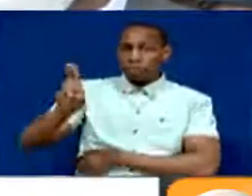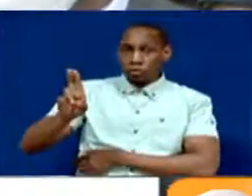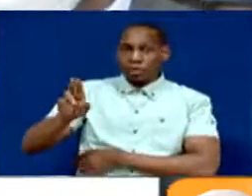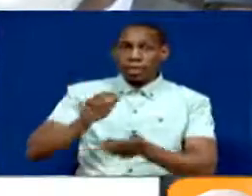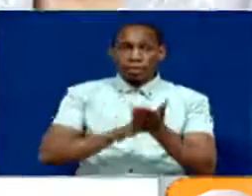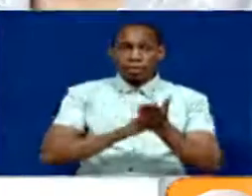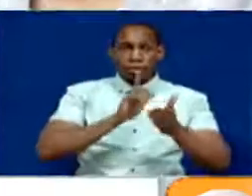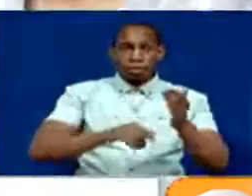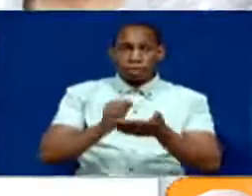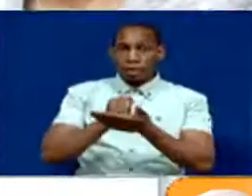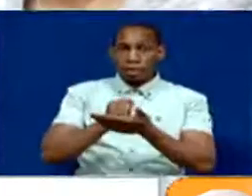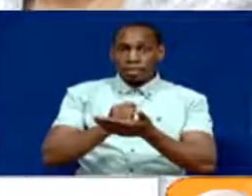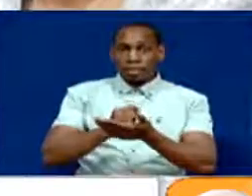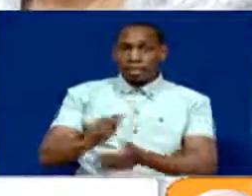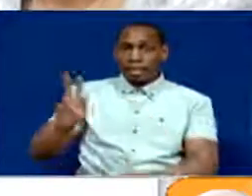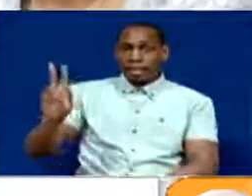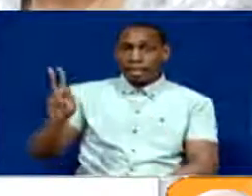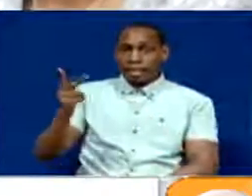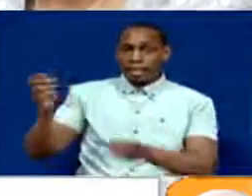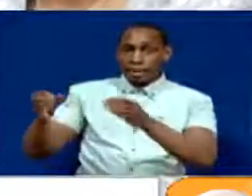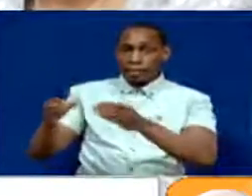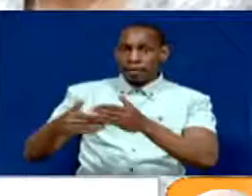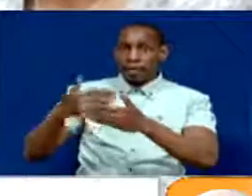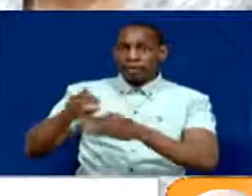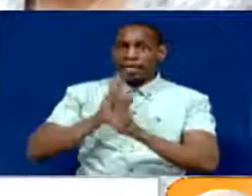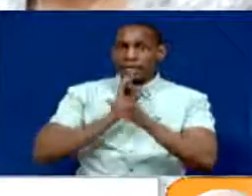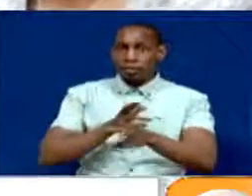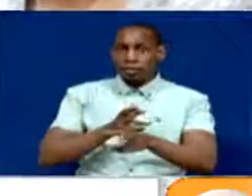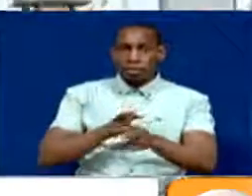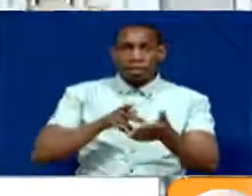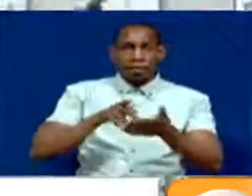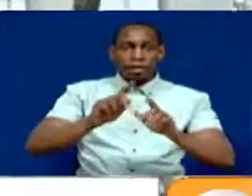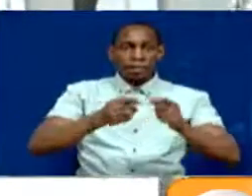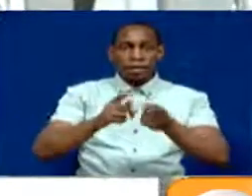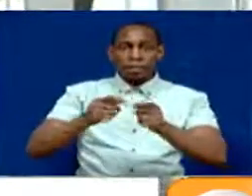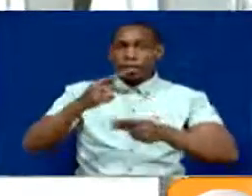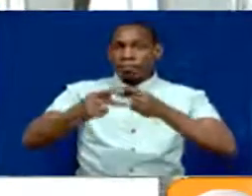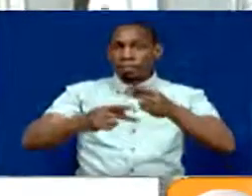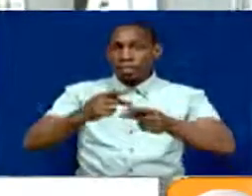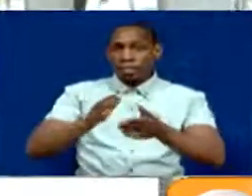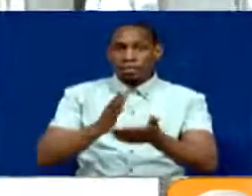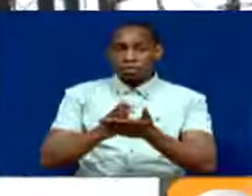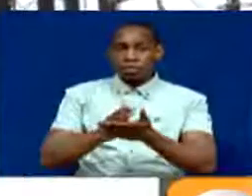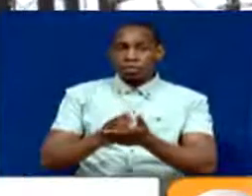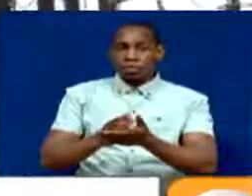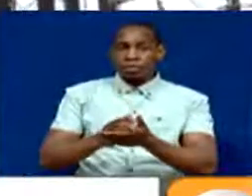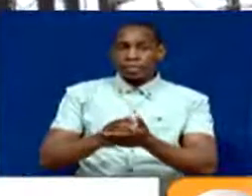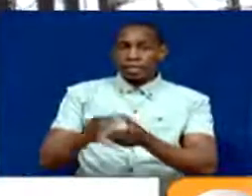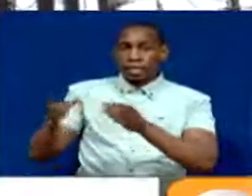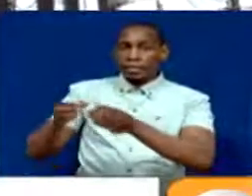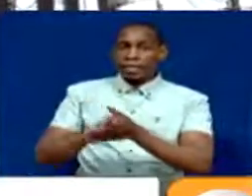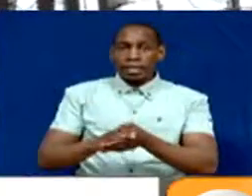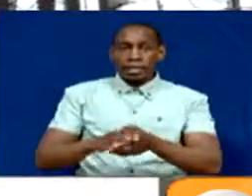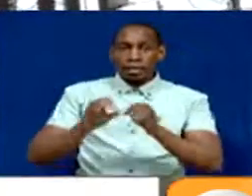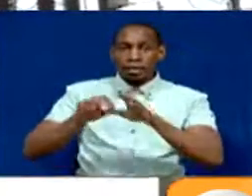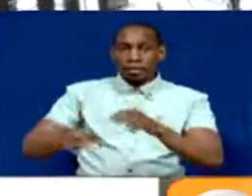Kenyatta recommended the audit of the power utility firm following reports of irregular procurement processes that have seen the state-backed firm